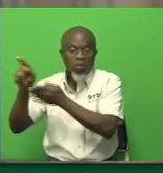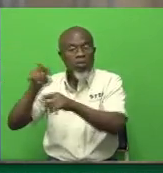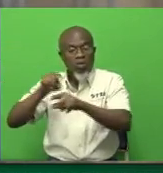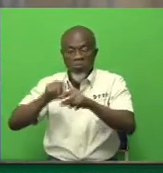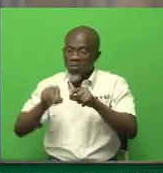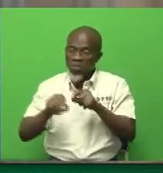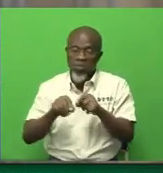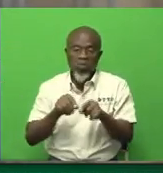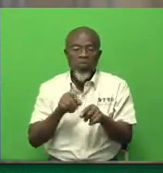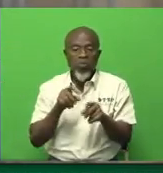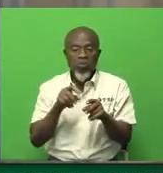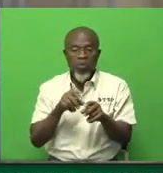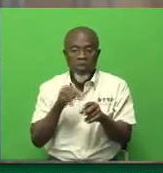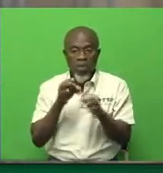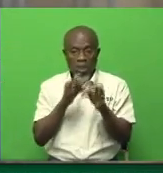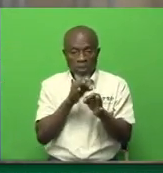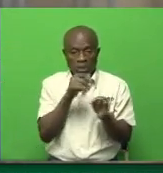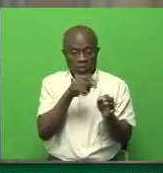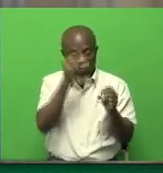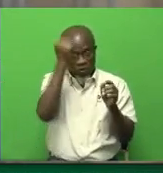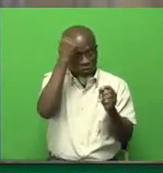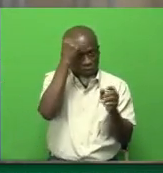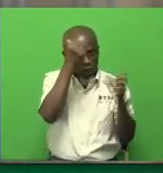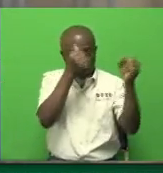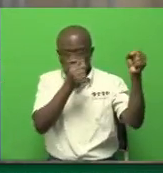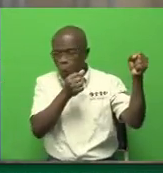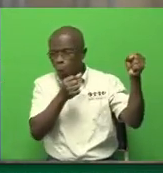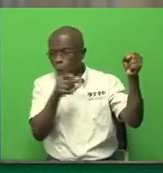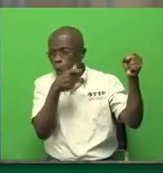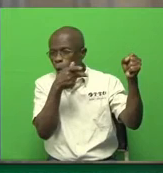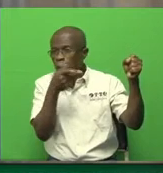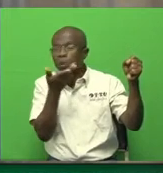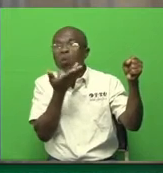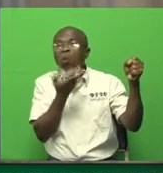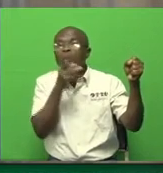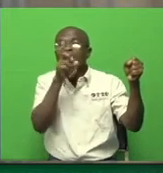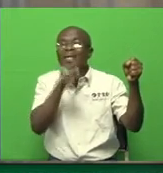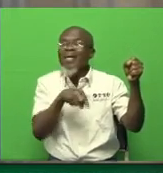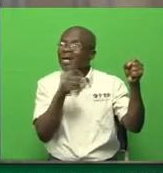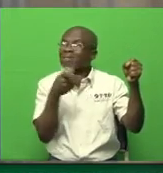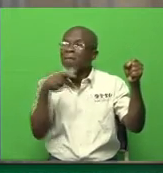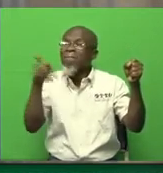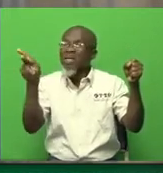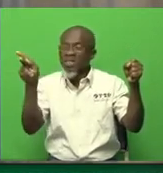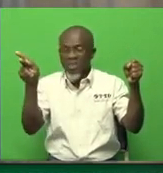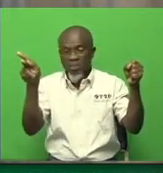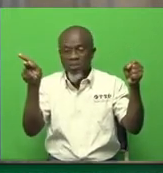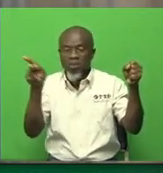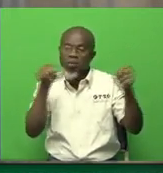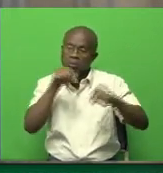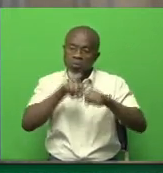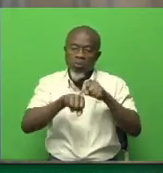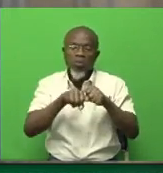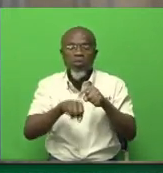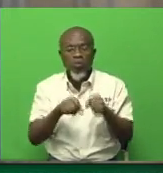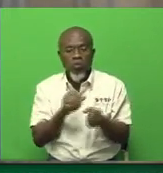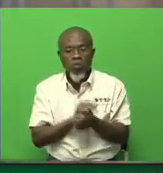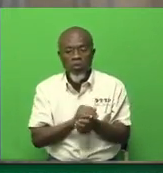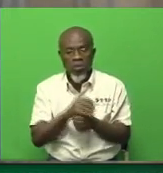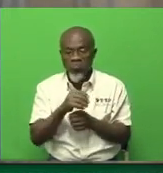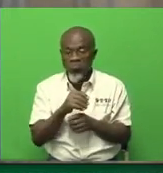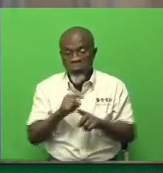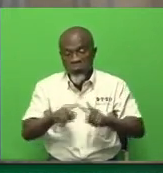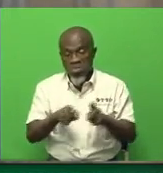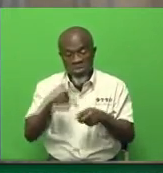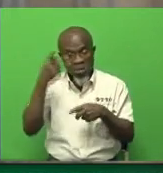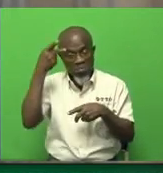refunds was a tremendous blow on the cash on their cash however the minister failed to deal with a